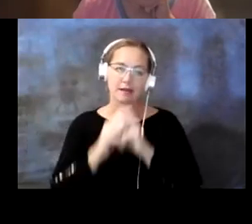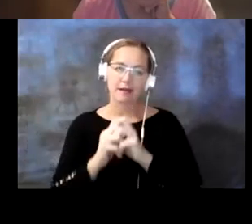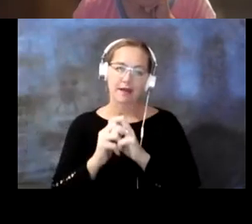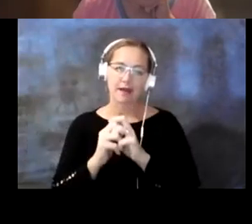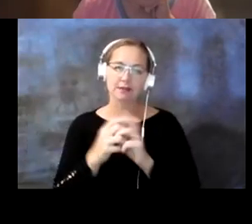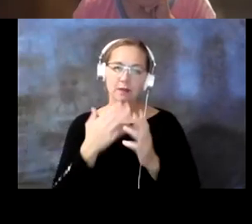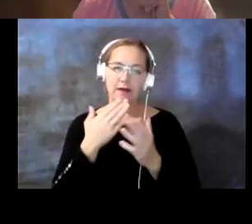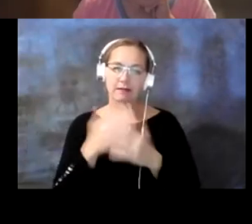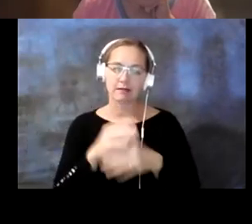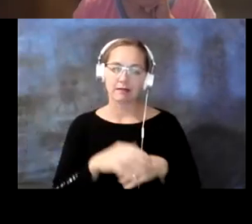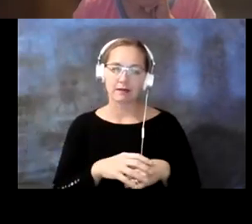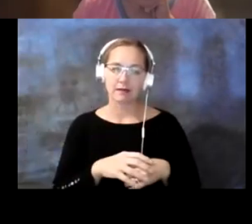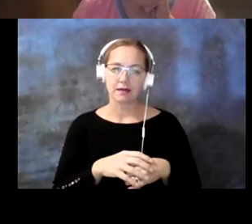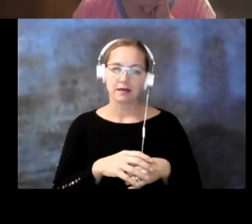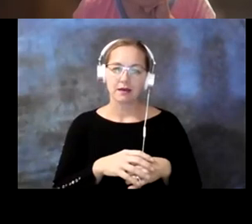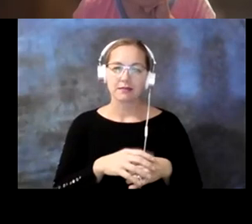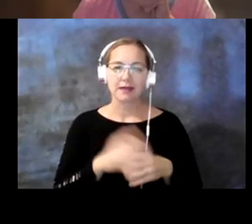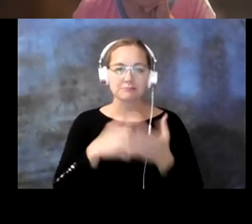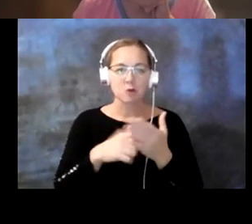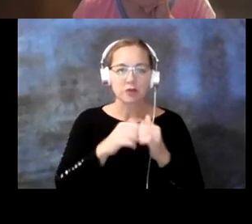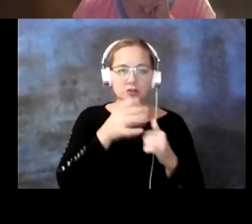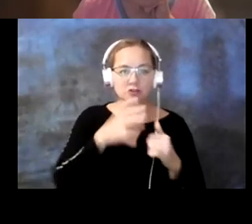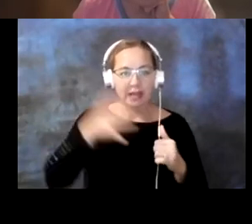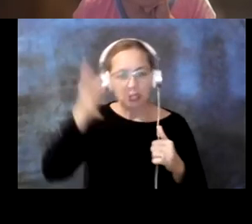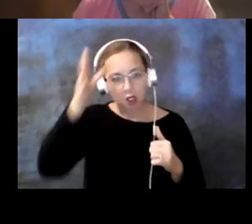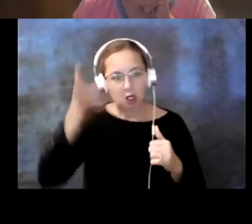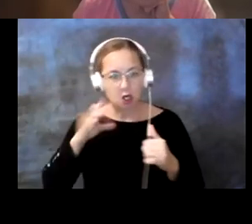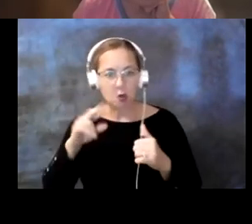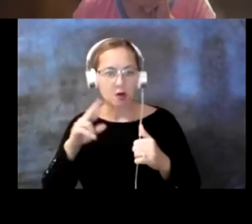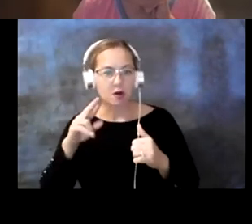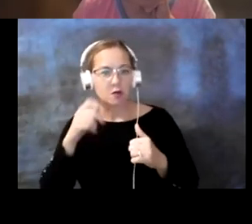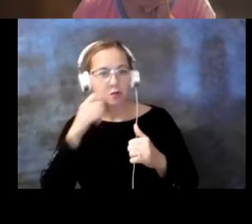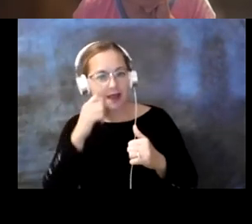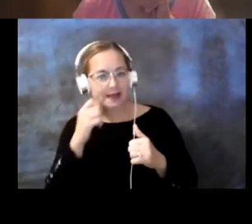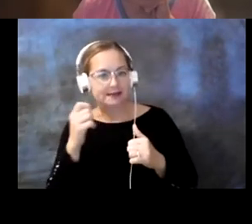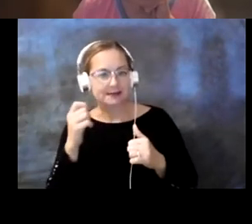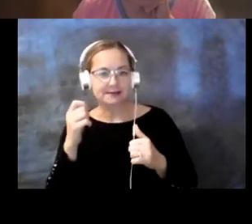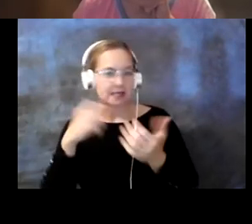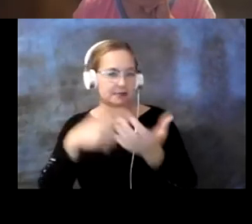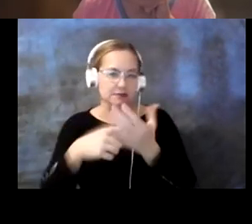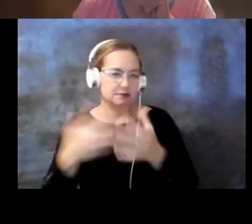with talking about like your gender, and sometimes people want to throw race in there as well. So and